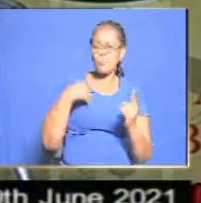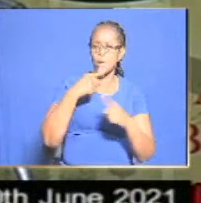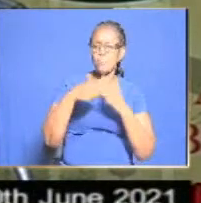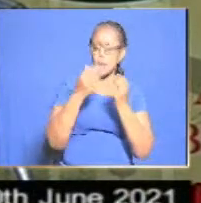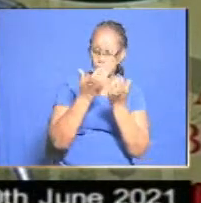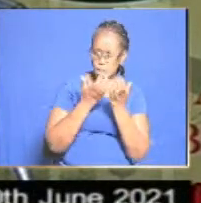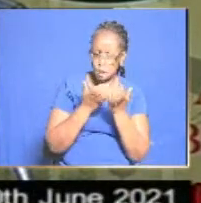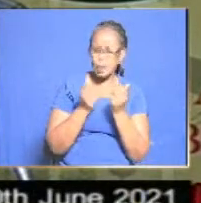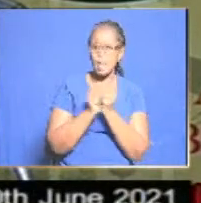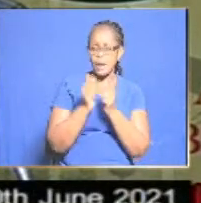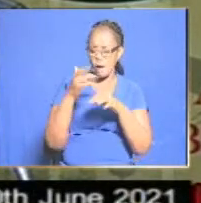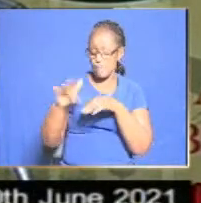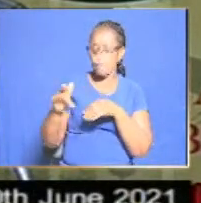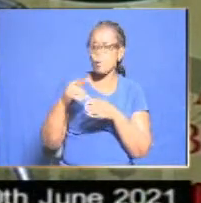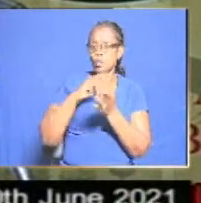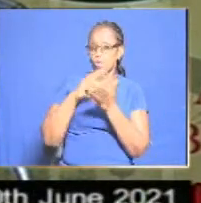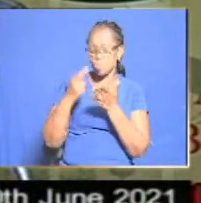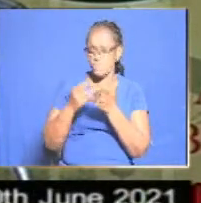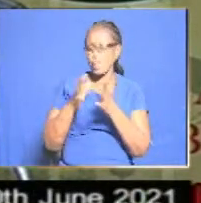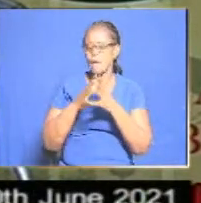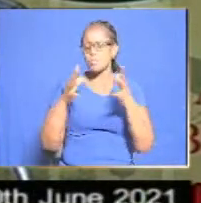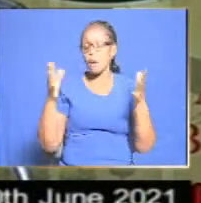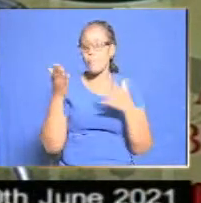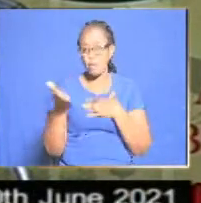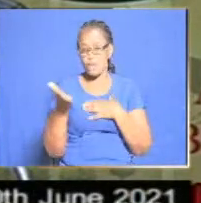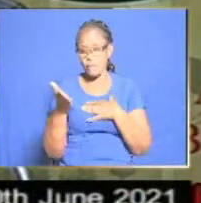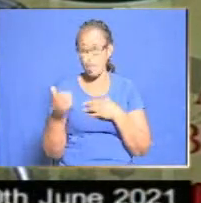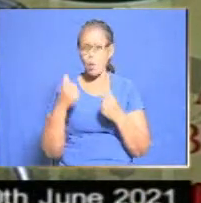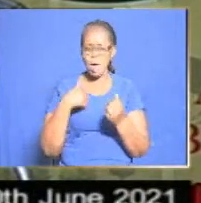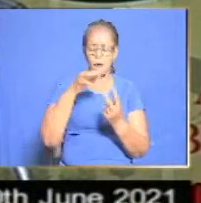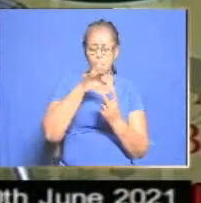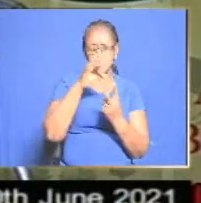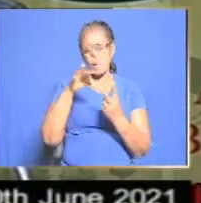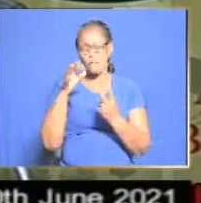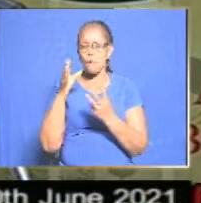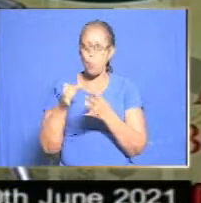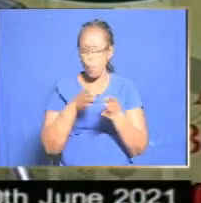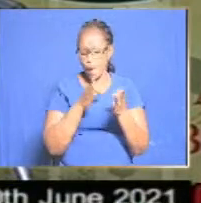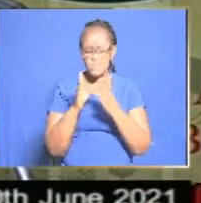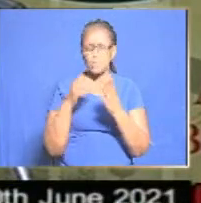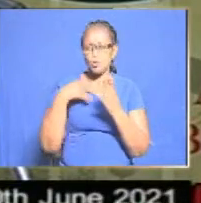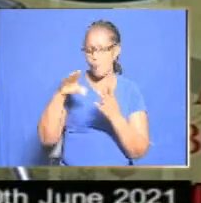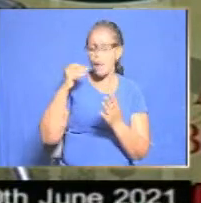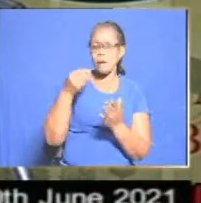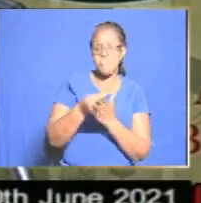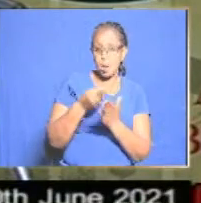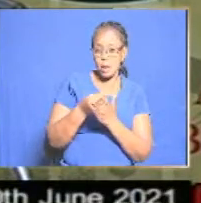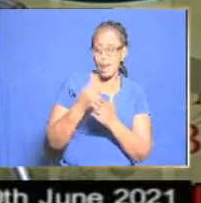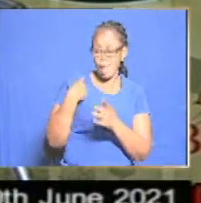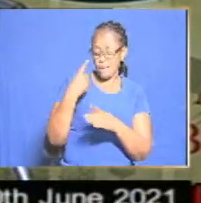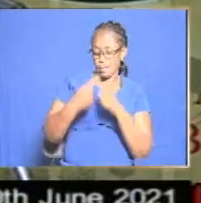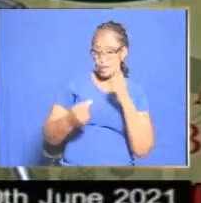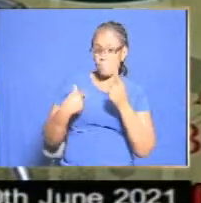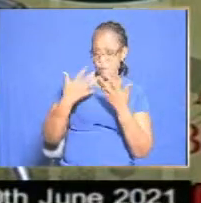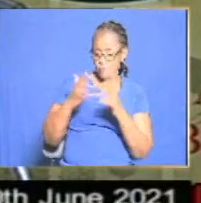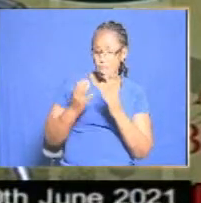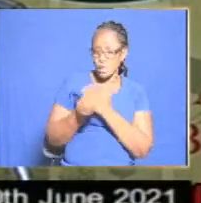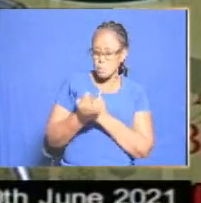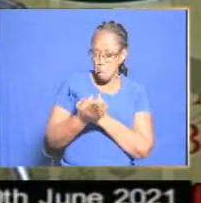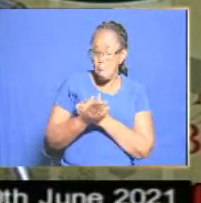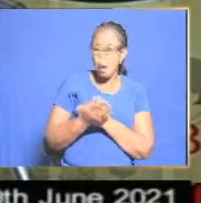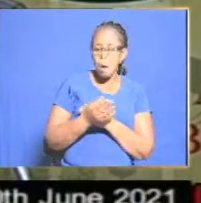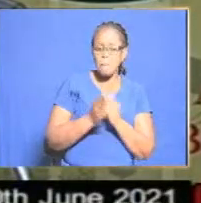been expanding. Underscoring the need for alternative financing mechanisms, last year I highlighted the importance of public-private